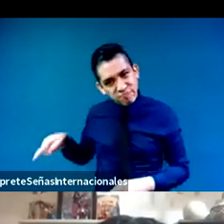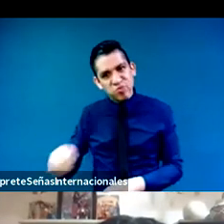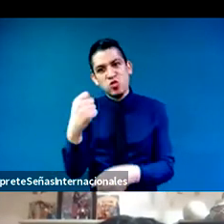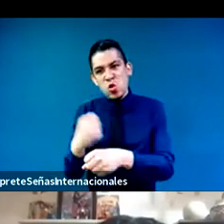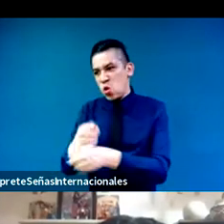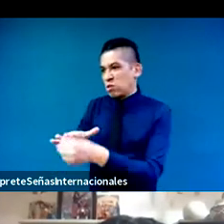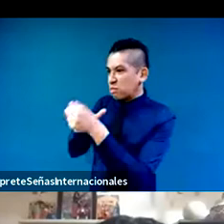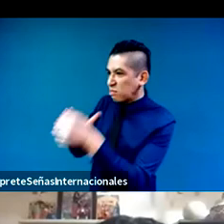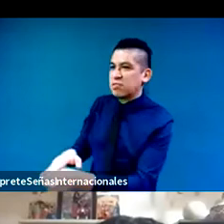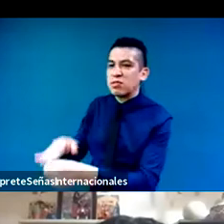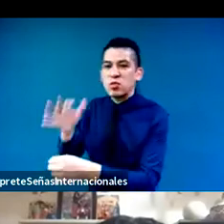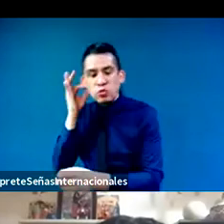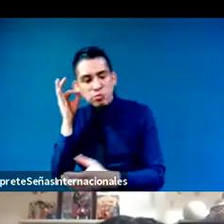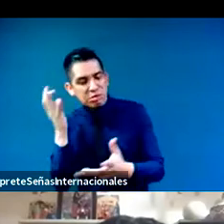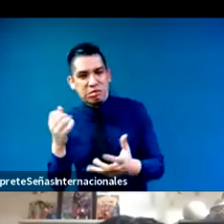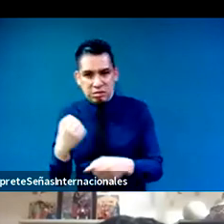countries?